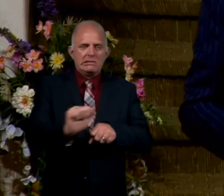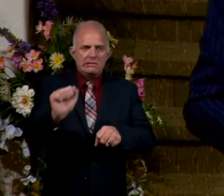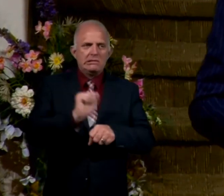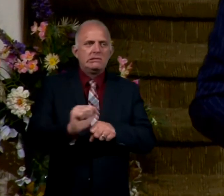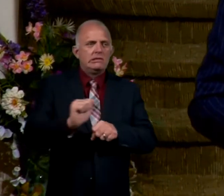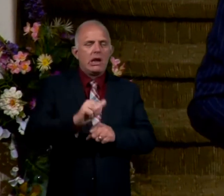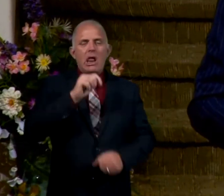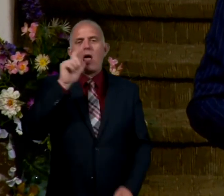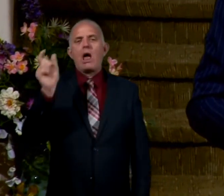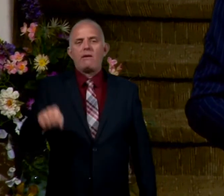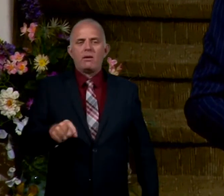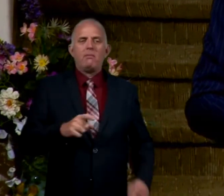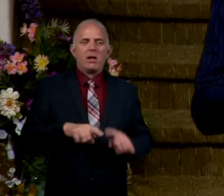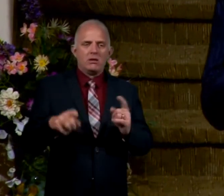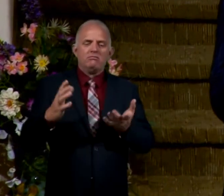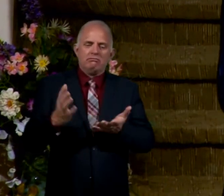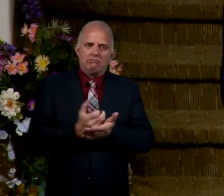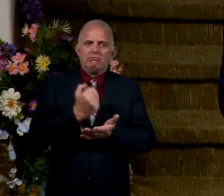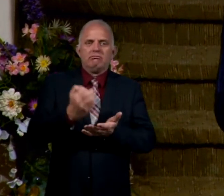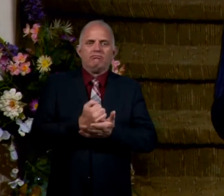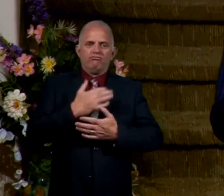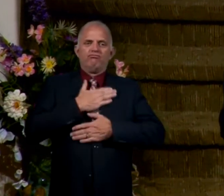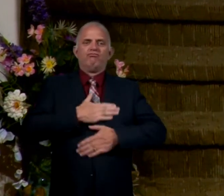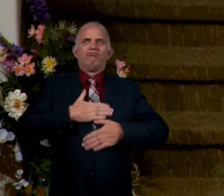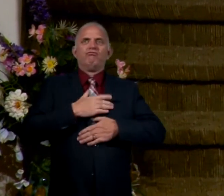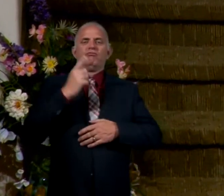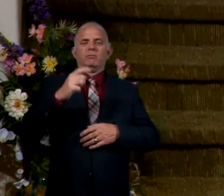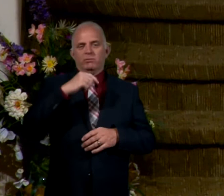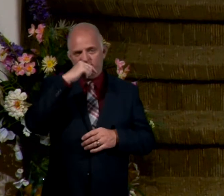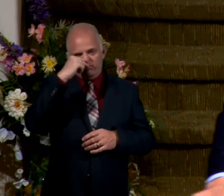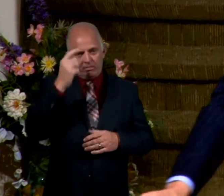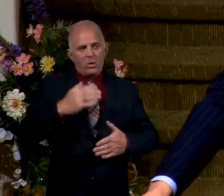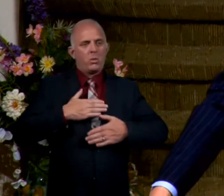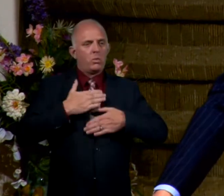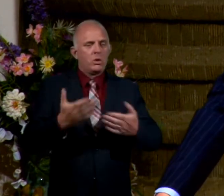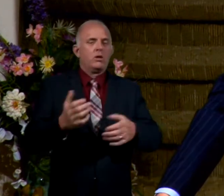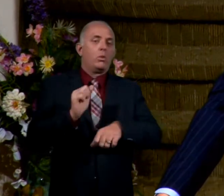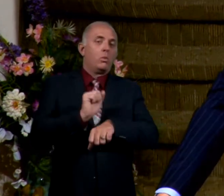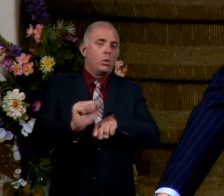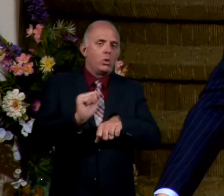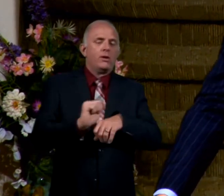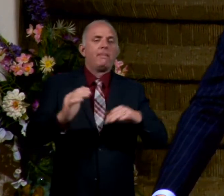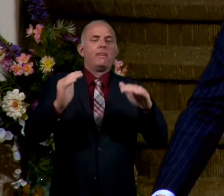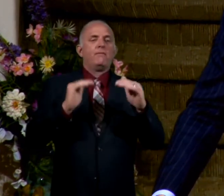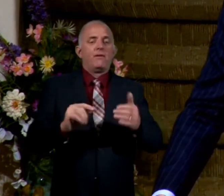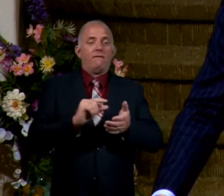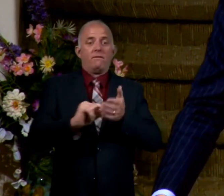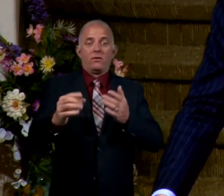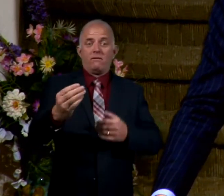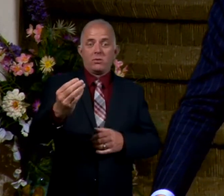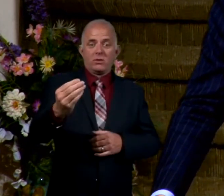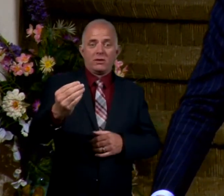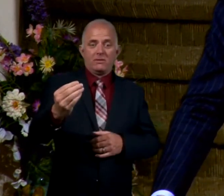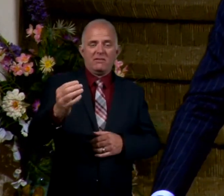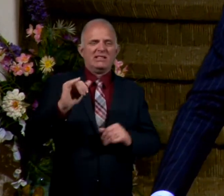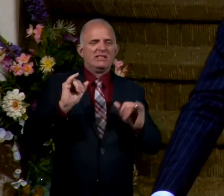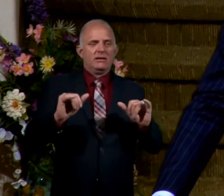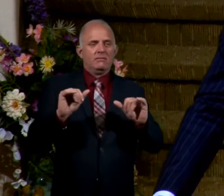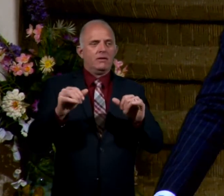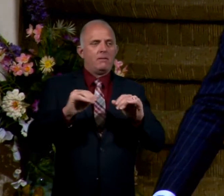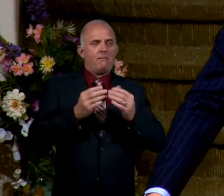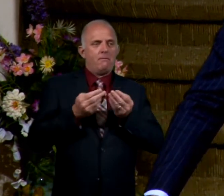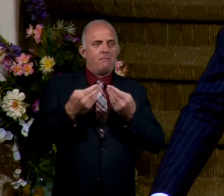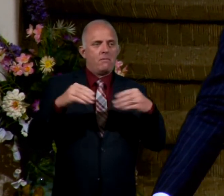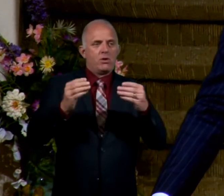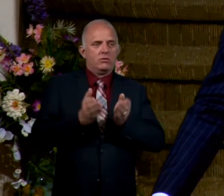so thankful for that. Well, it's willing work. Look at verse 13, 14. She is like the merchant ship. She bringeth her food from